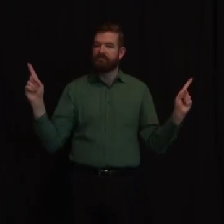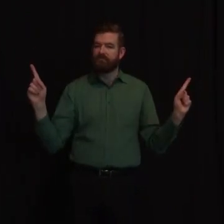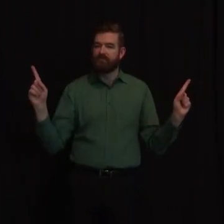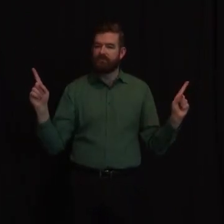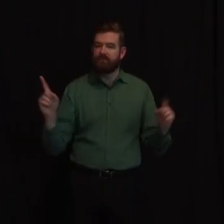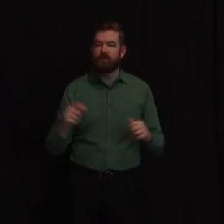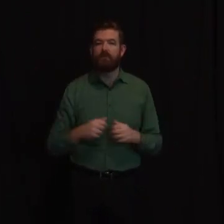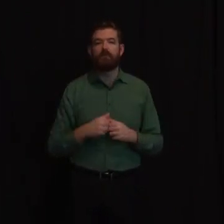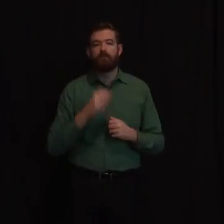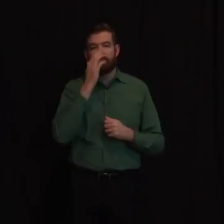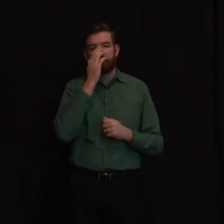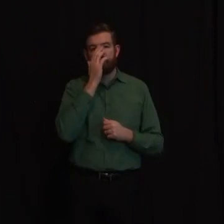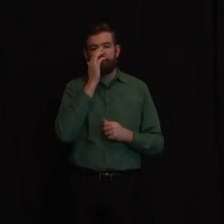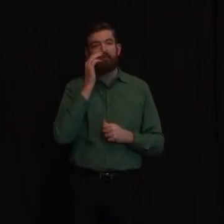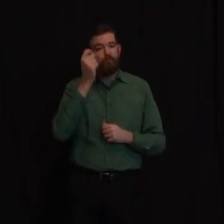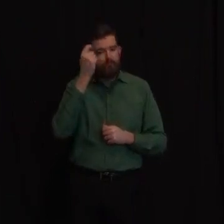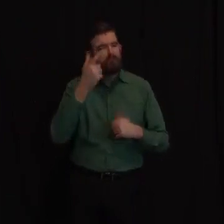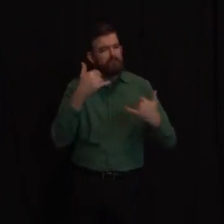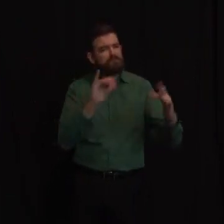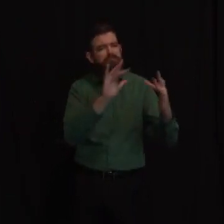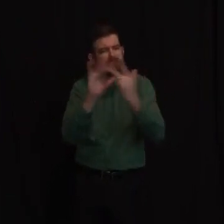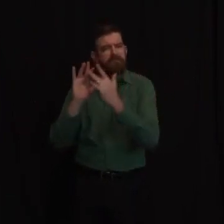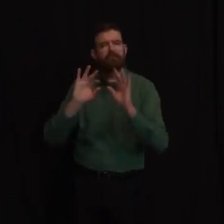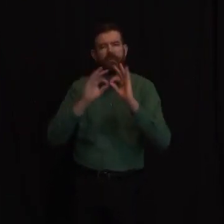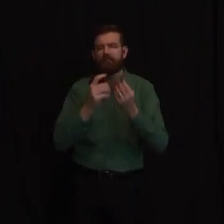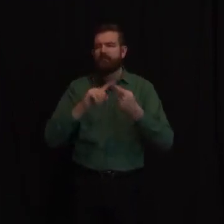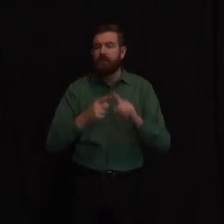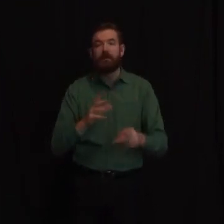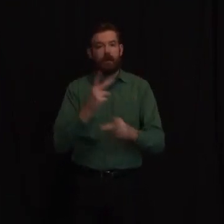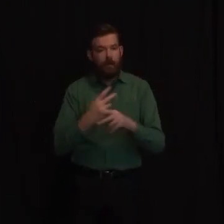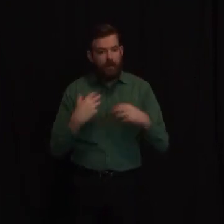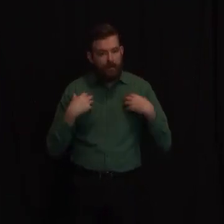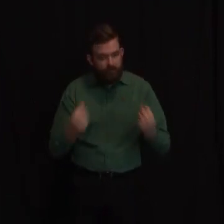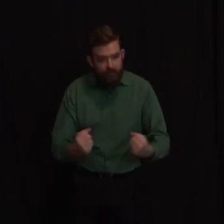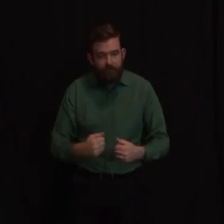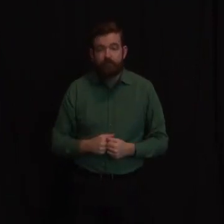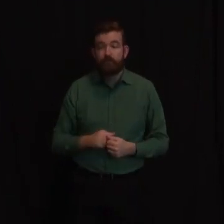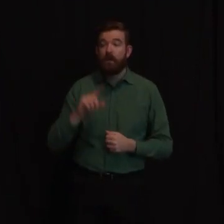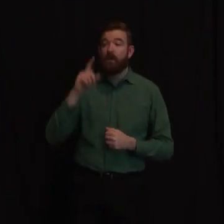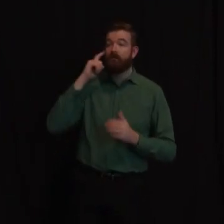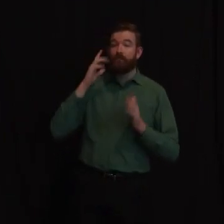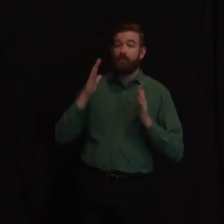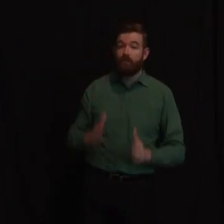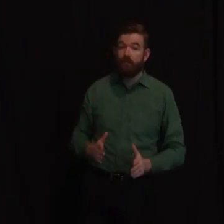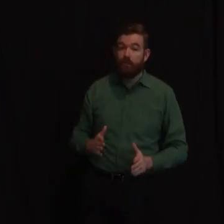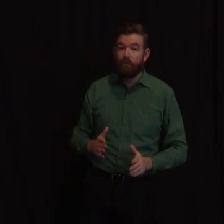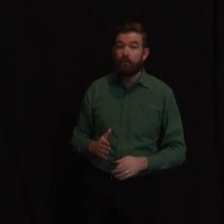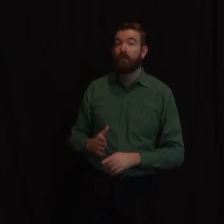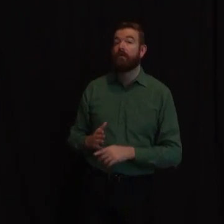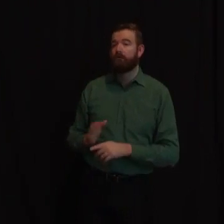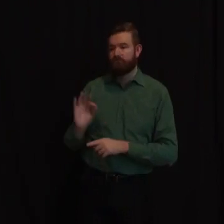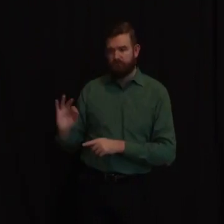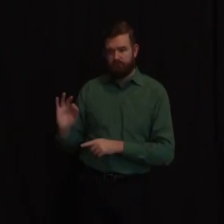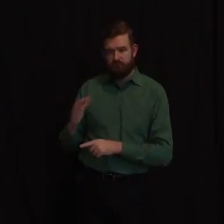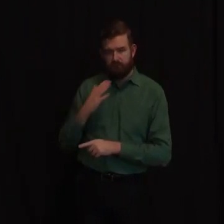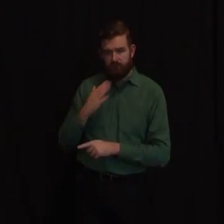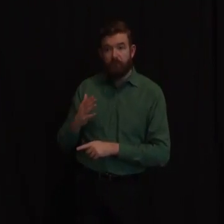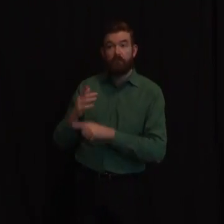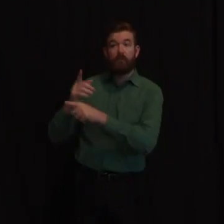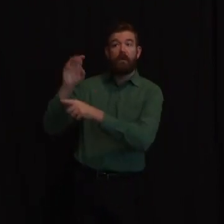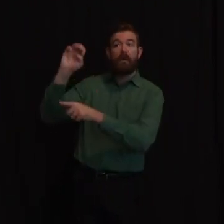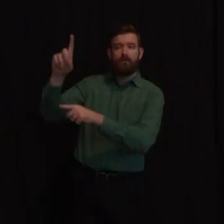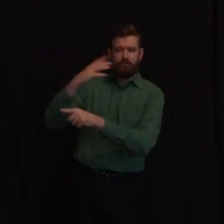and stay healthy. Thank you. Judy, thank you to you and Ed and the whole team for extraordinary leadership. Just a couple of